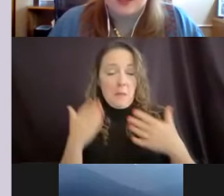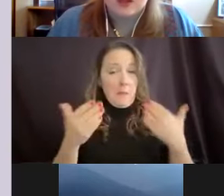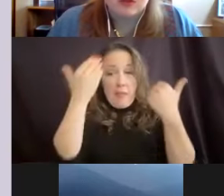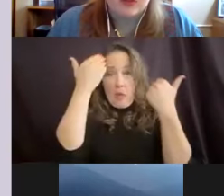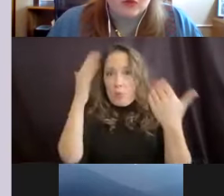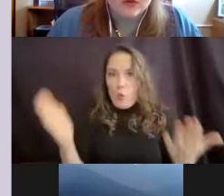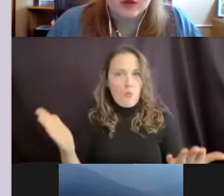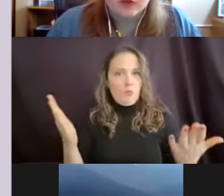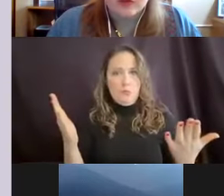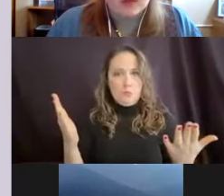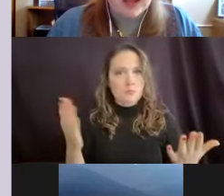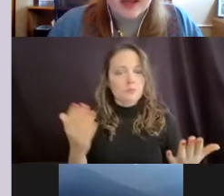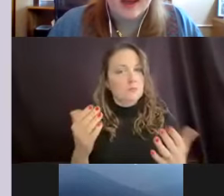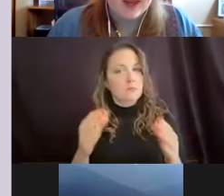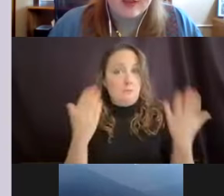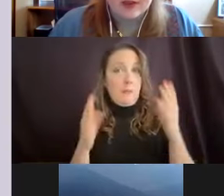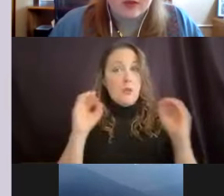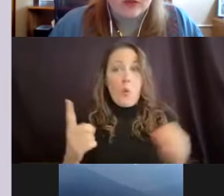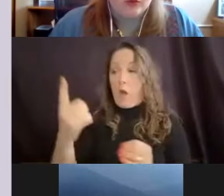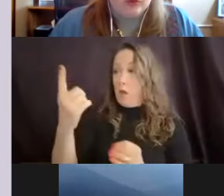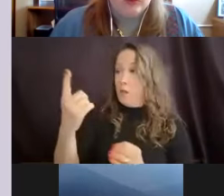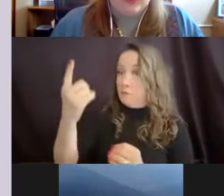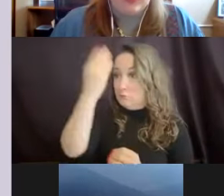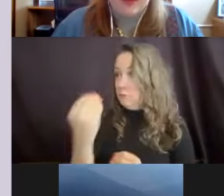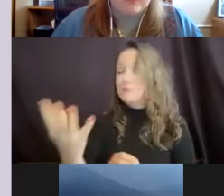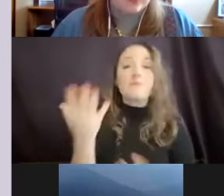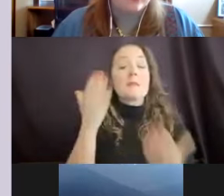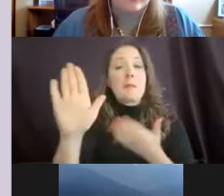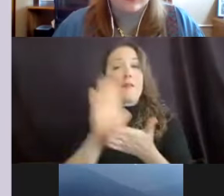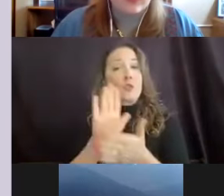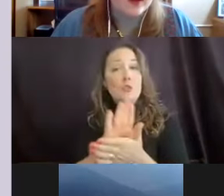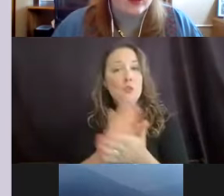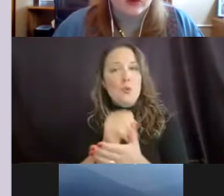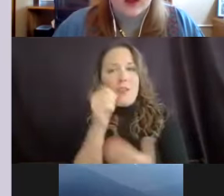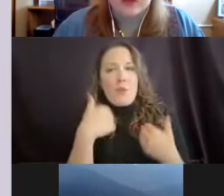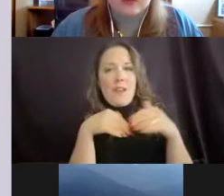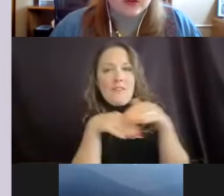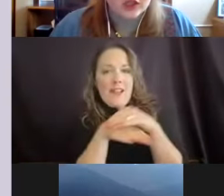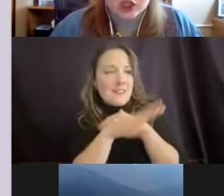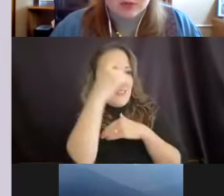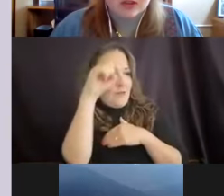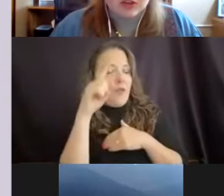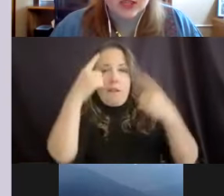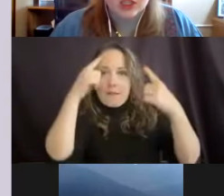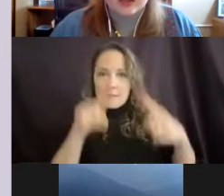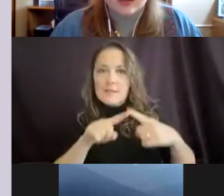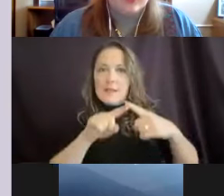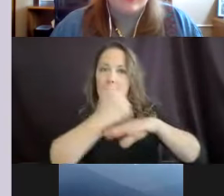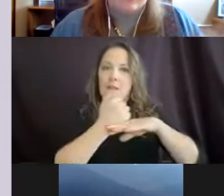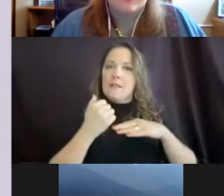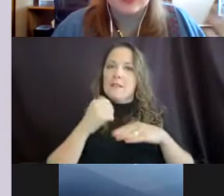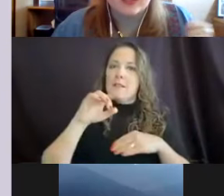them. Depending on what school they go to, they might not have access to consent-based sexual health and relationship